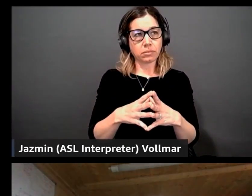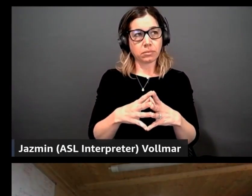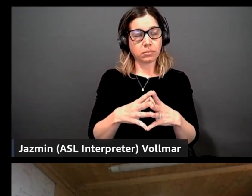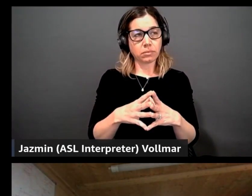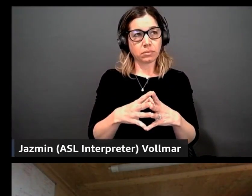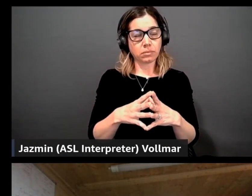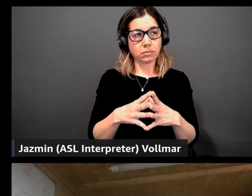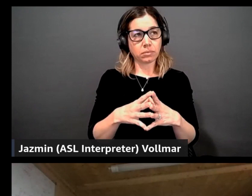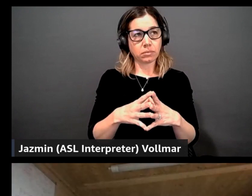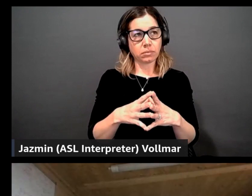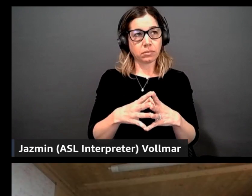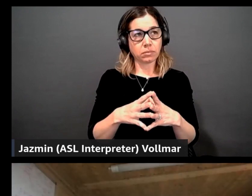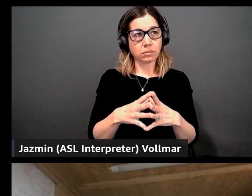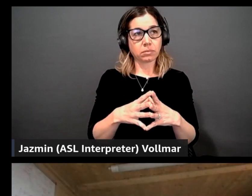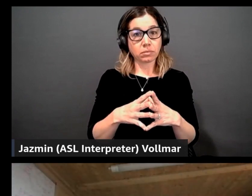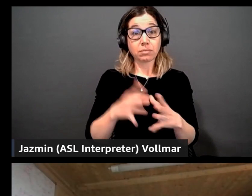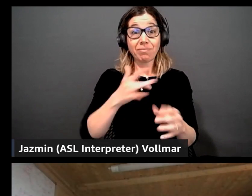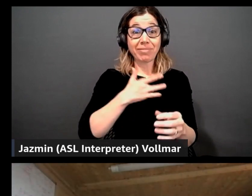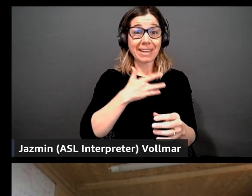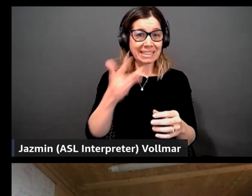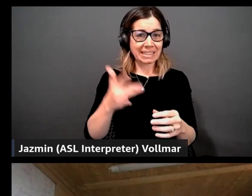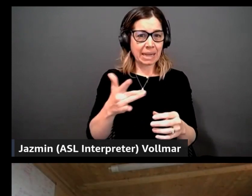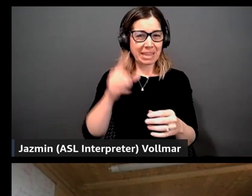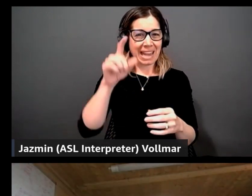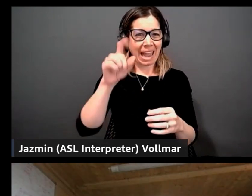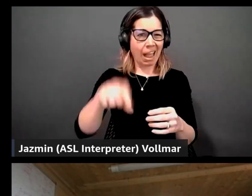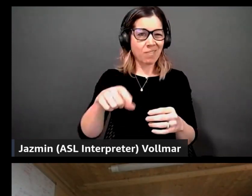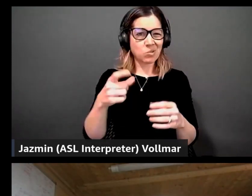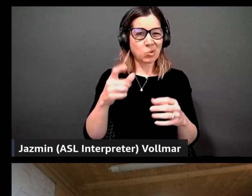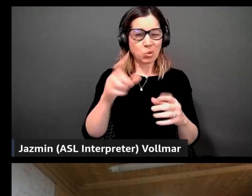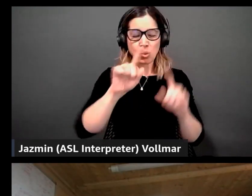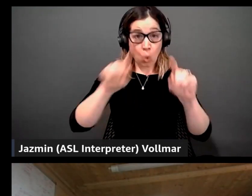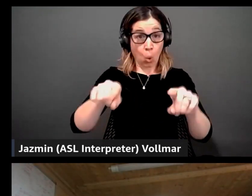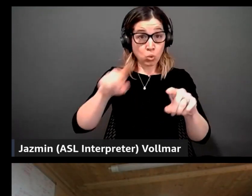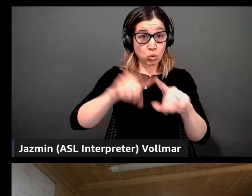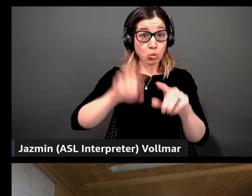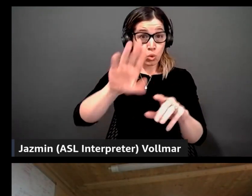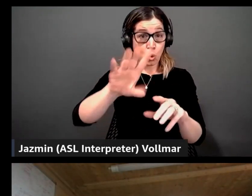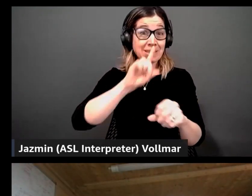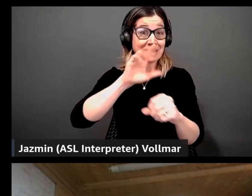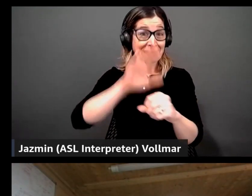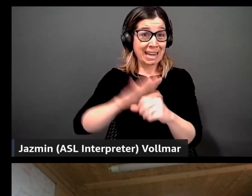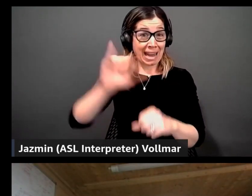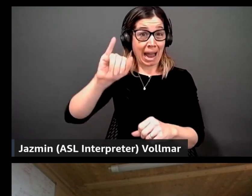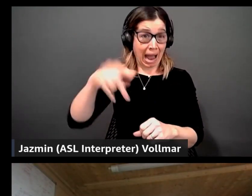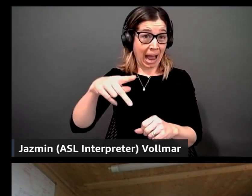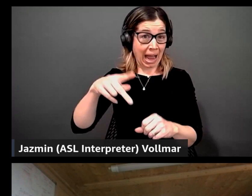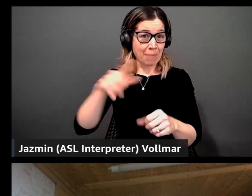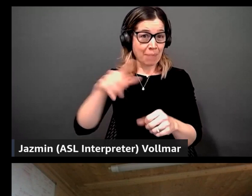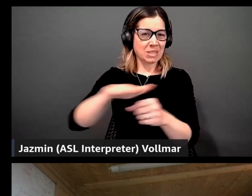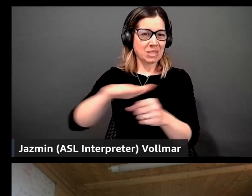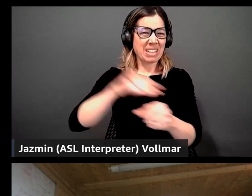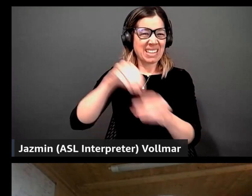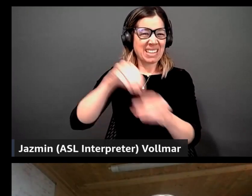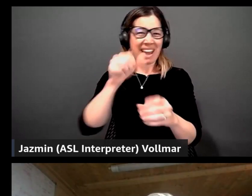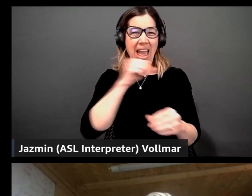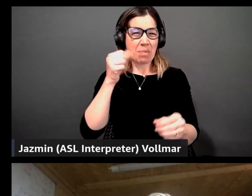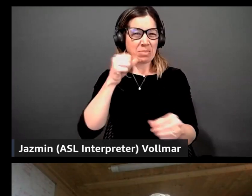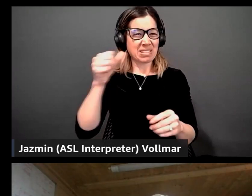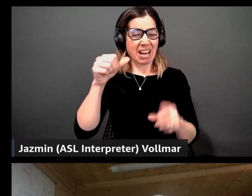to acquire a dedicated IP, right? You come into your dedicated IP space, which is in the Amazon SES console. You'll see on the left there's a dedicated IPs